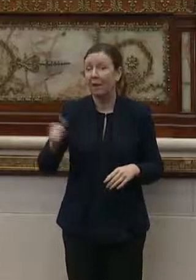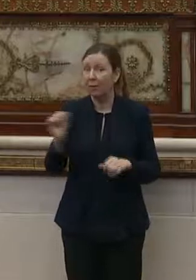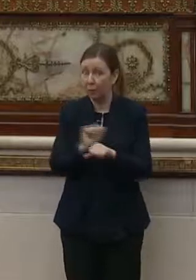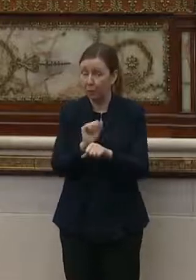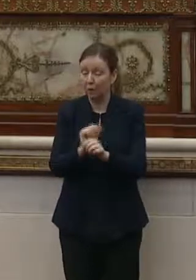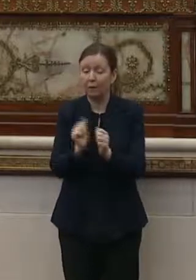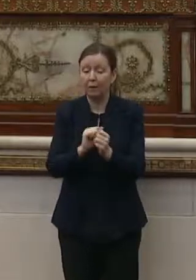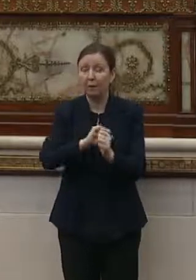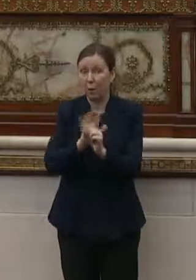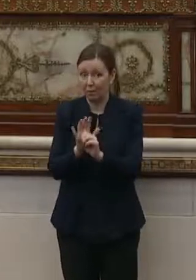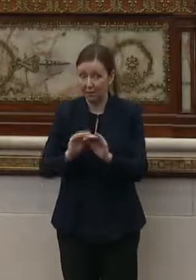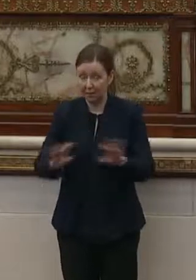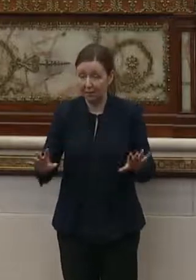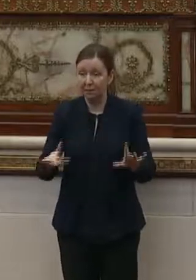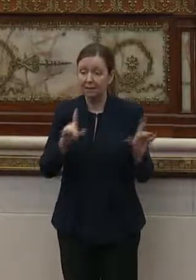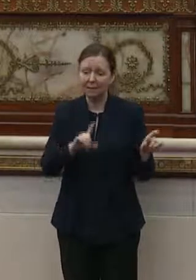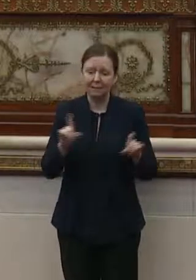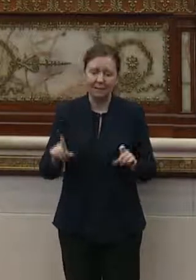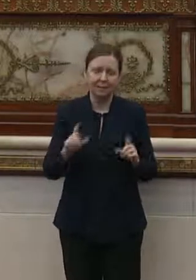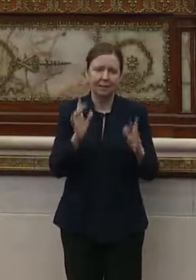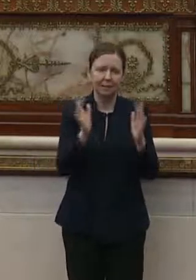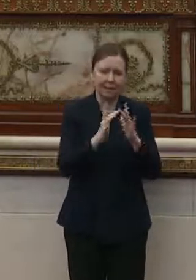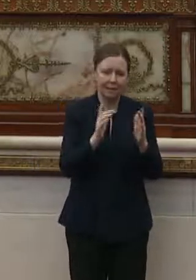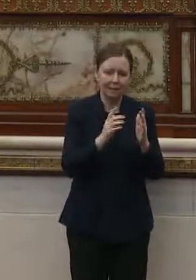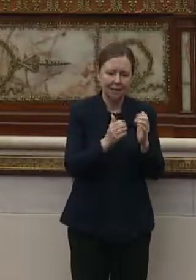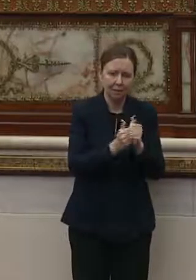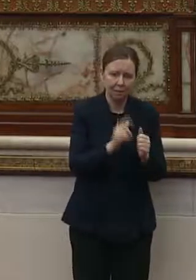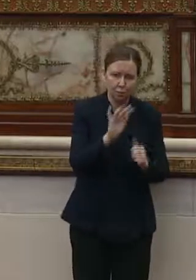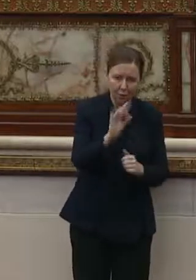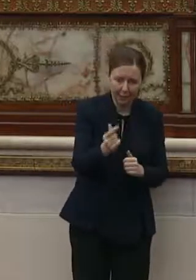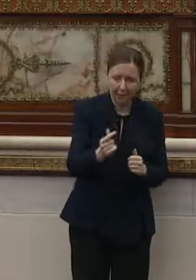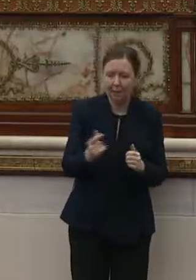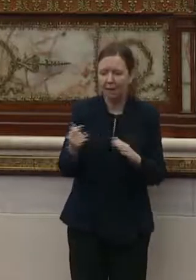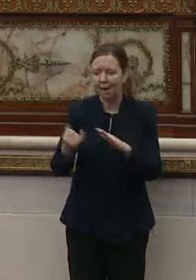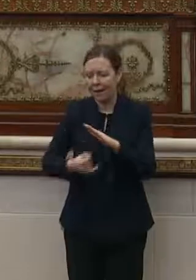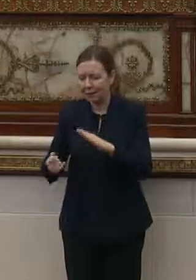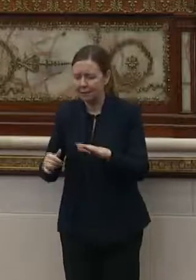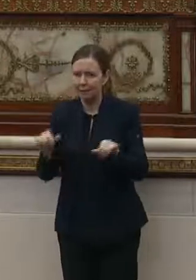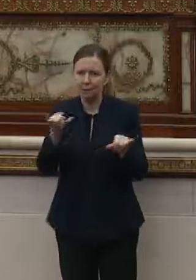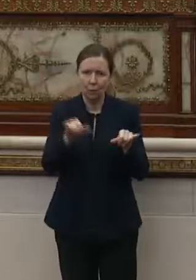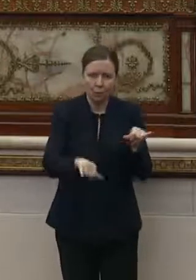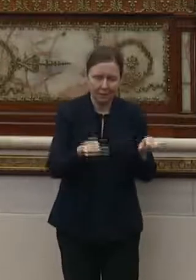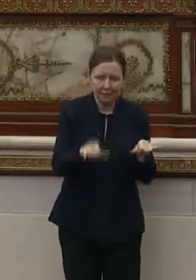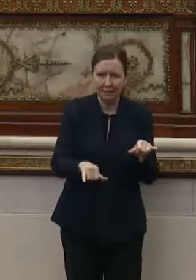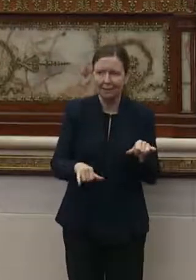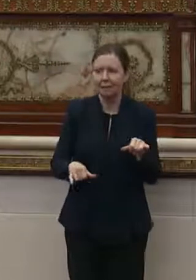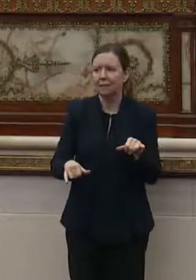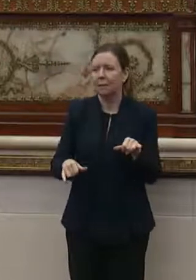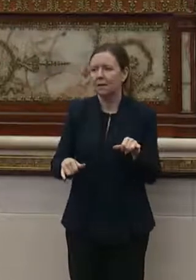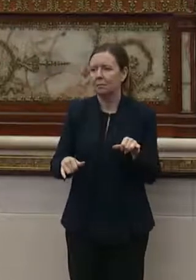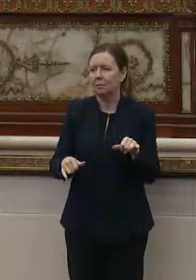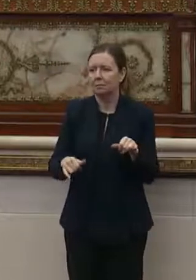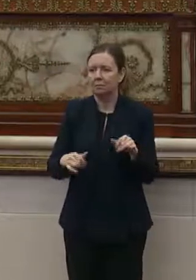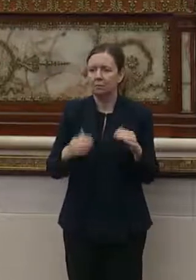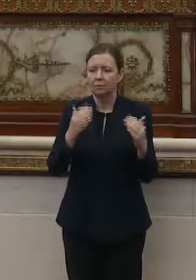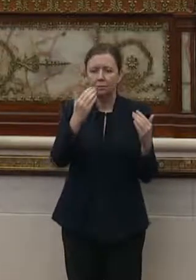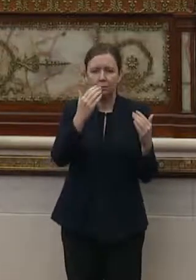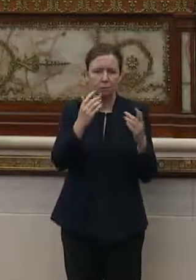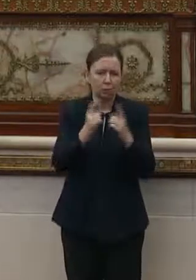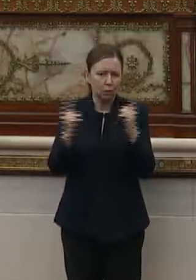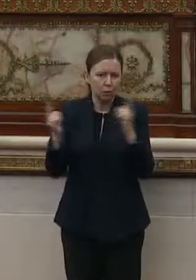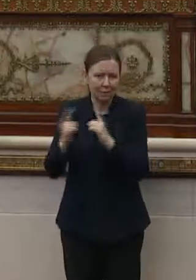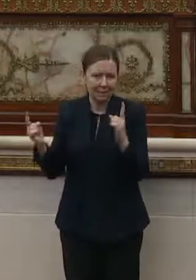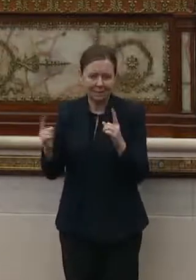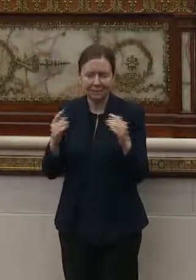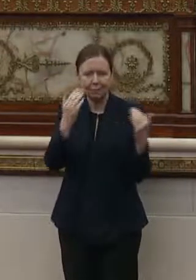around COVID, testing, contact tracing, isolation, quarantine, the social distancing